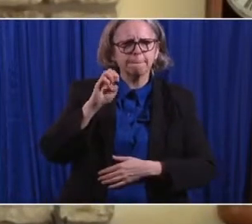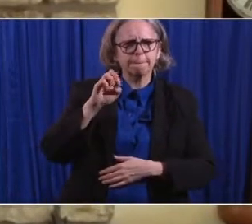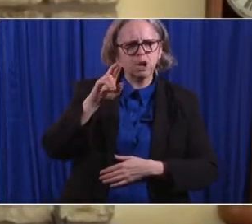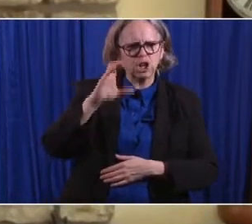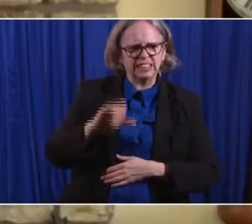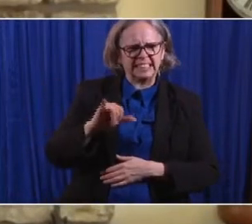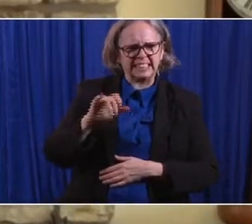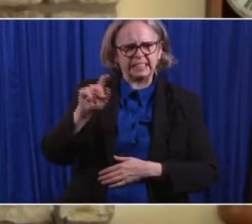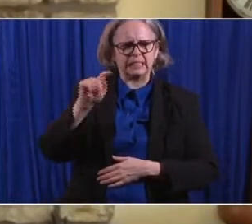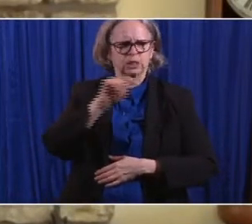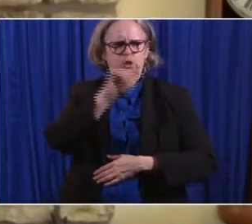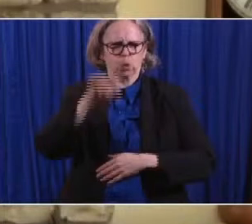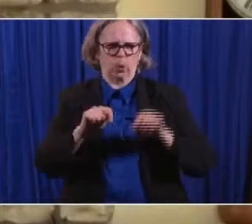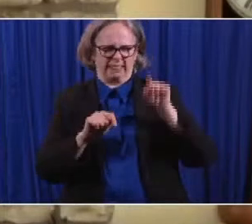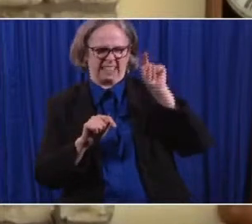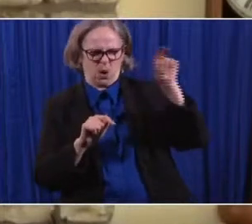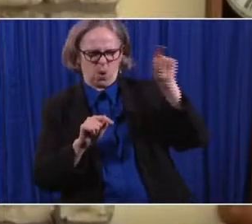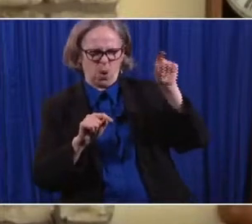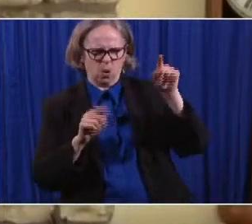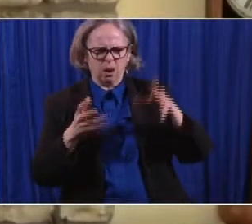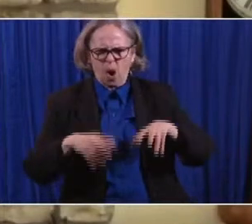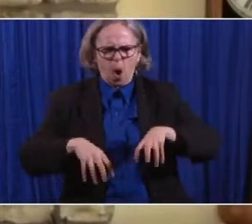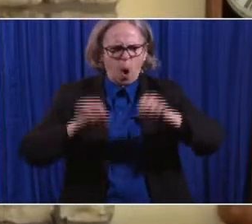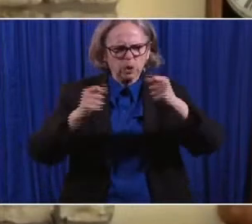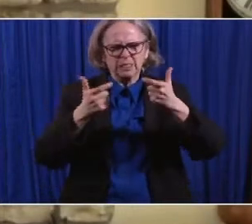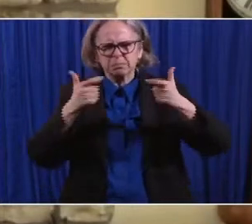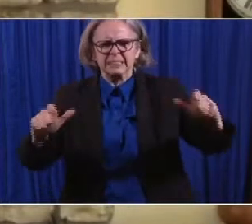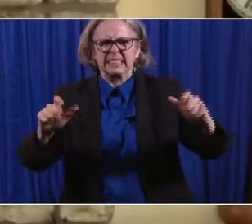big vaccination site in Maumee,